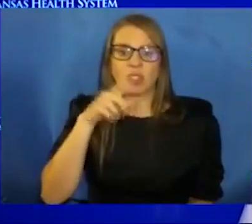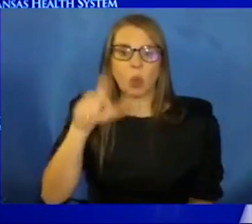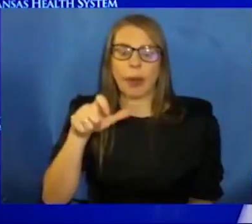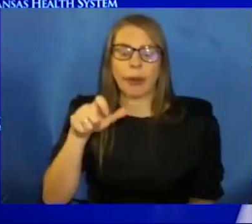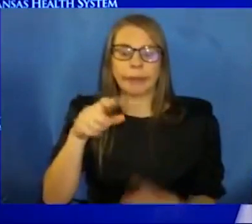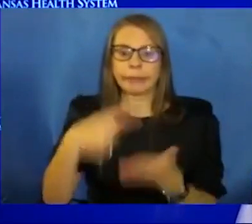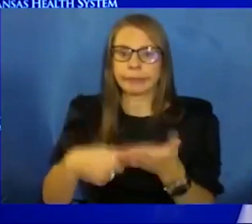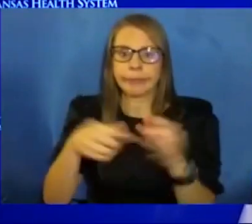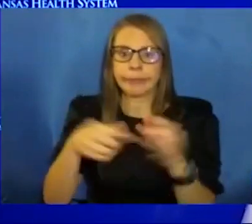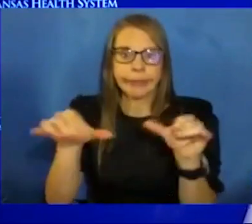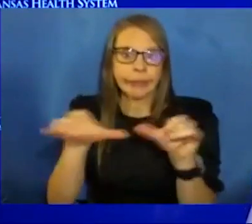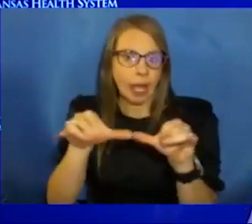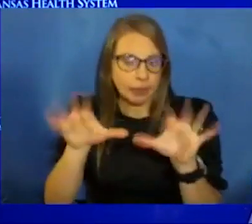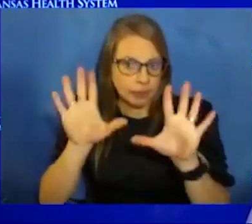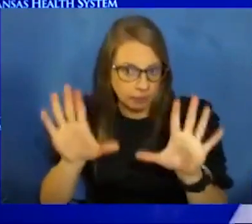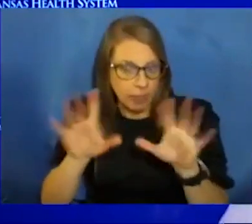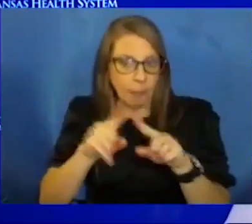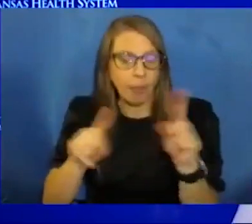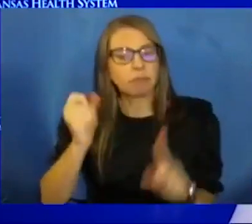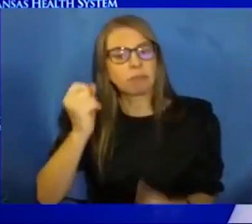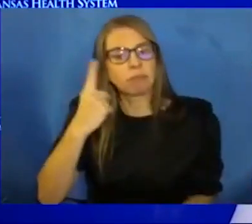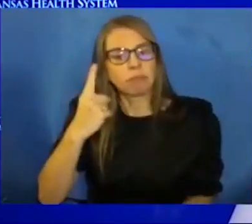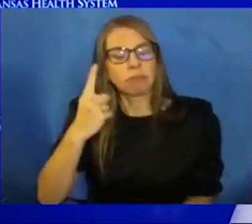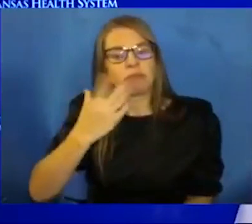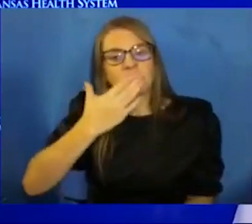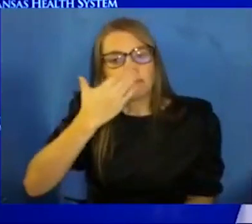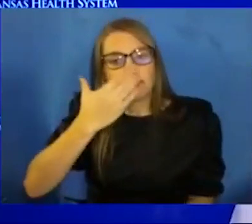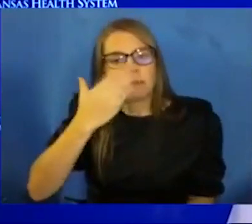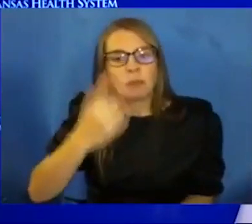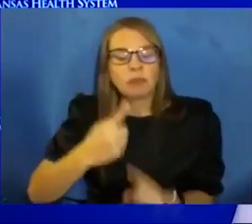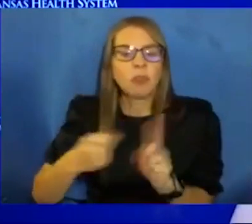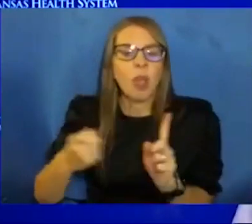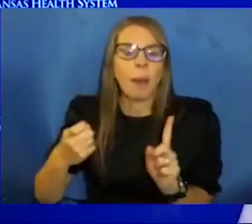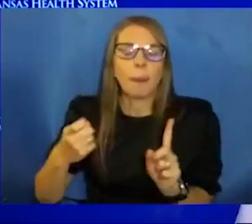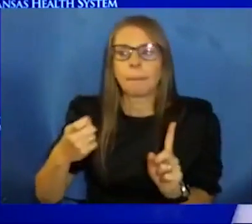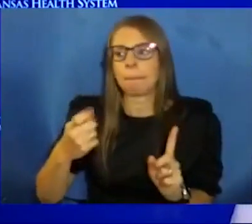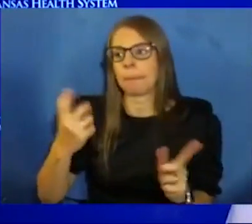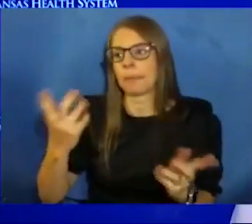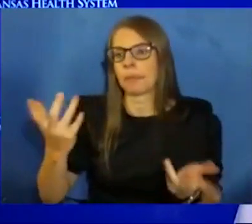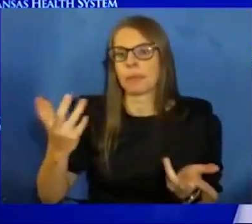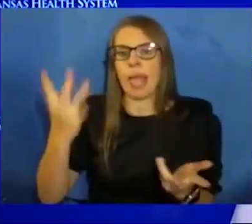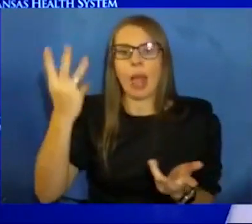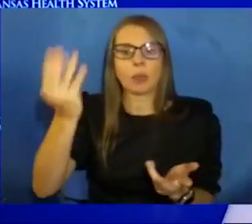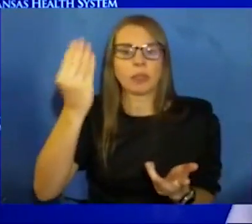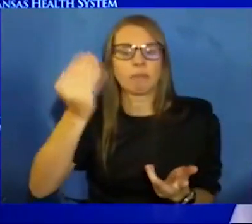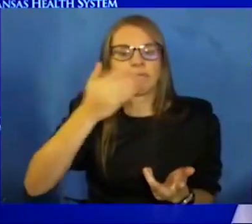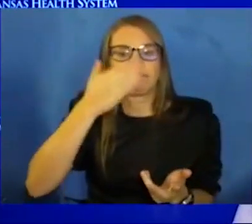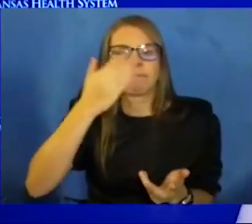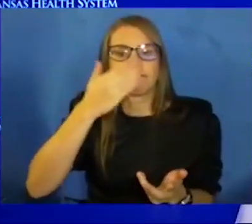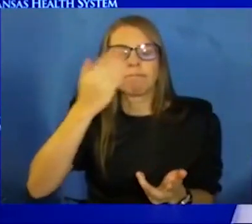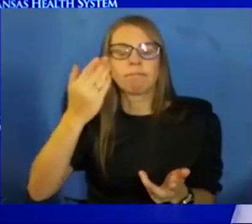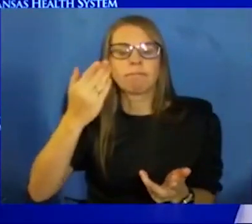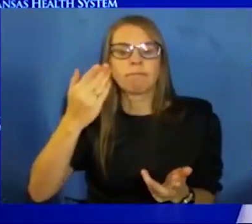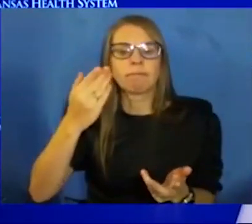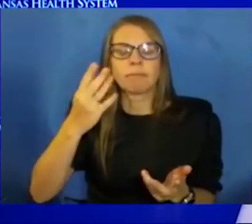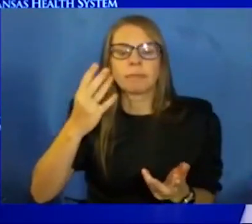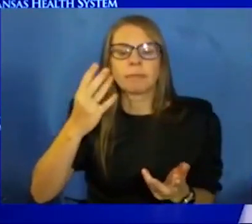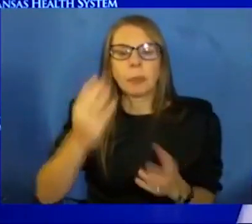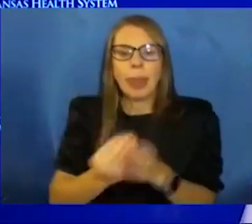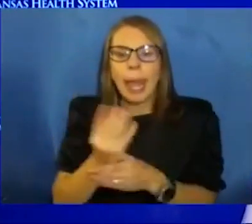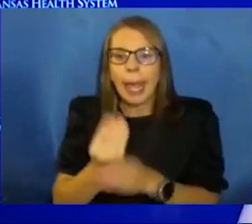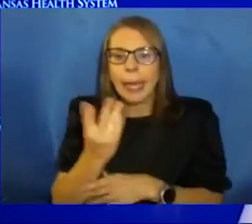it means that it's not working. Again, what we're talking about are those respiratory droplets. We don't want to